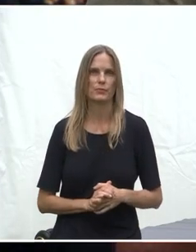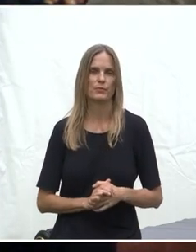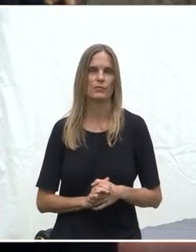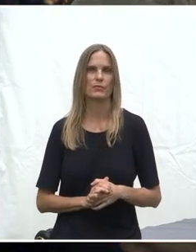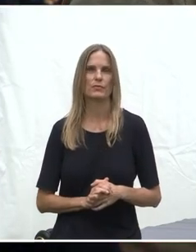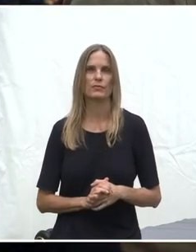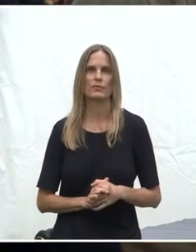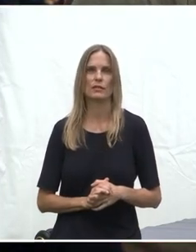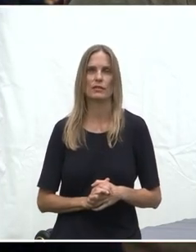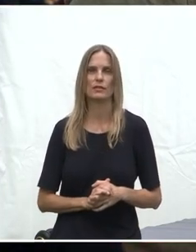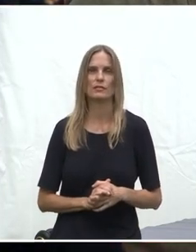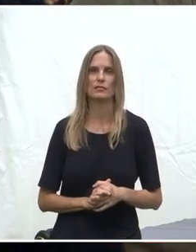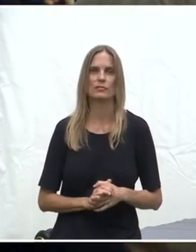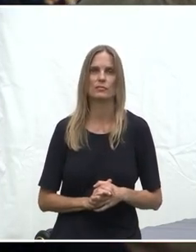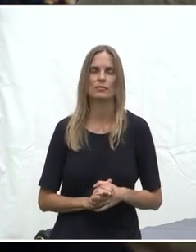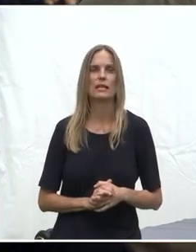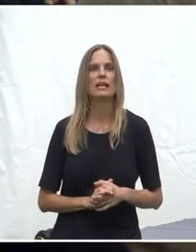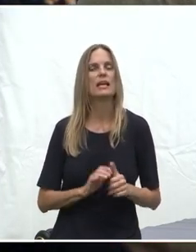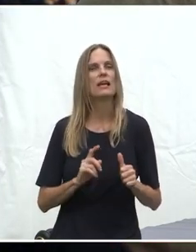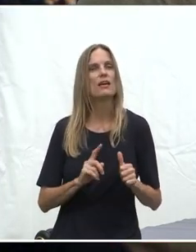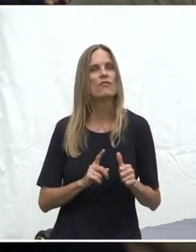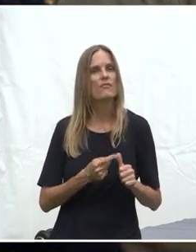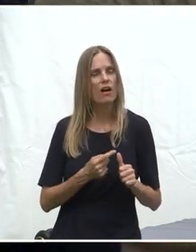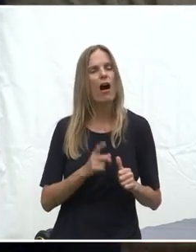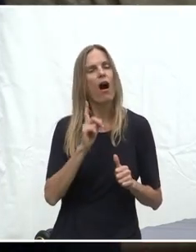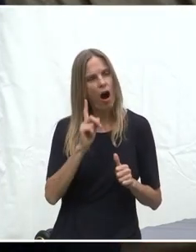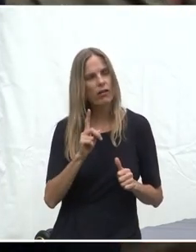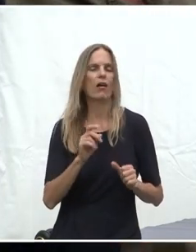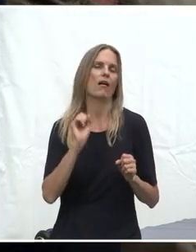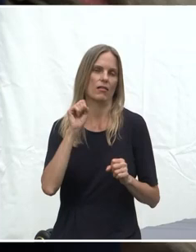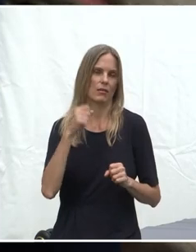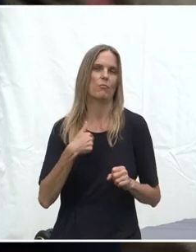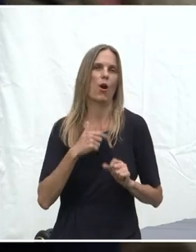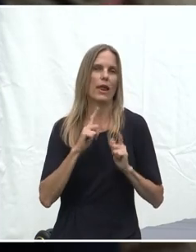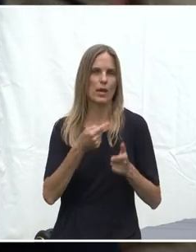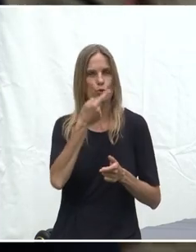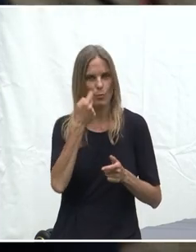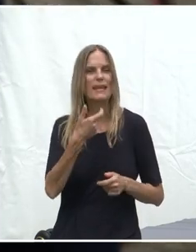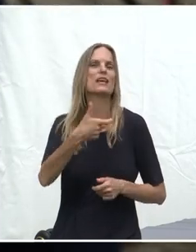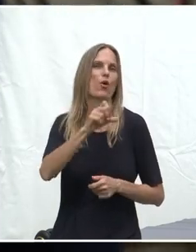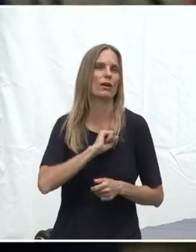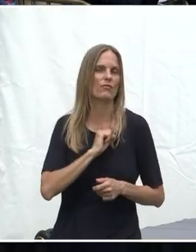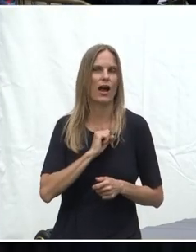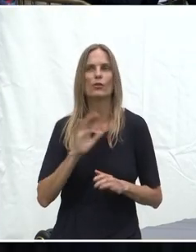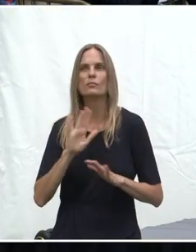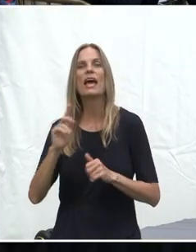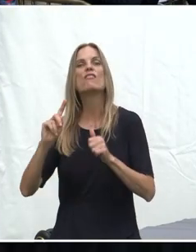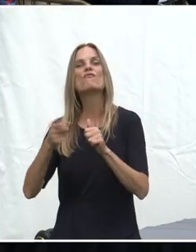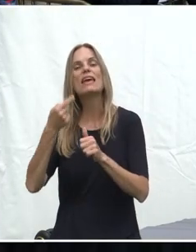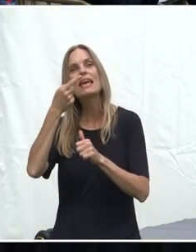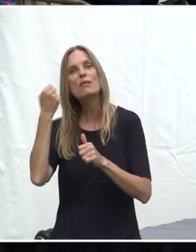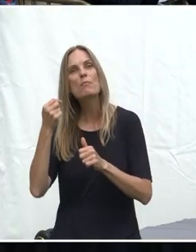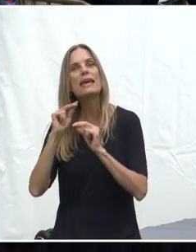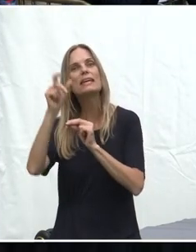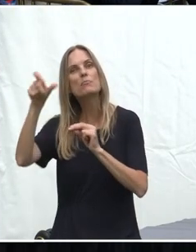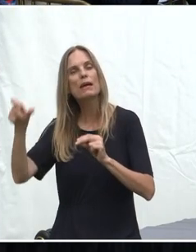to use that and also get more men in. Okay. Yeah, absolutely. We don't need more male teachers because they're better.